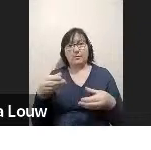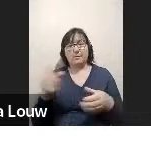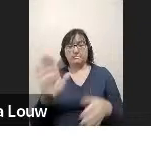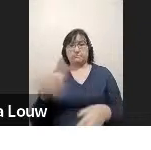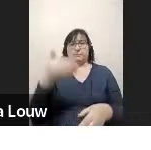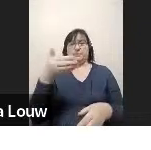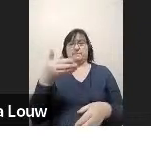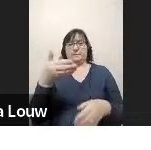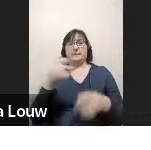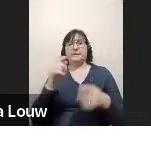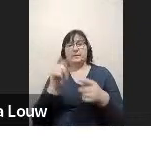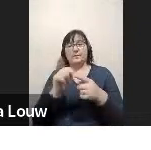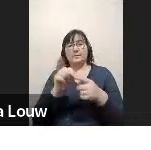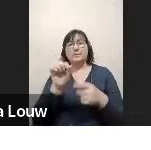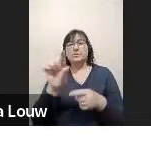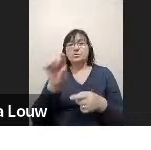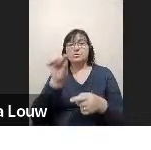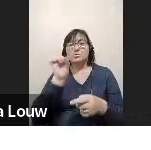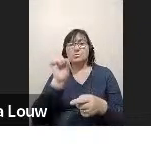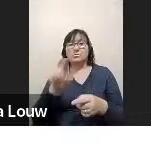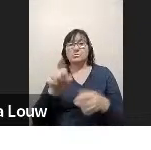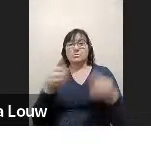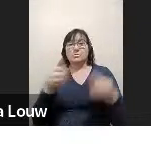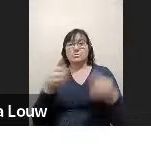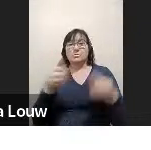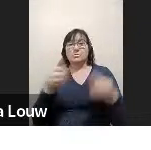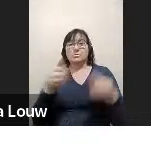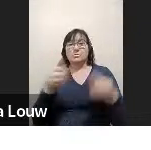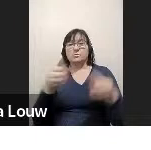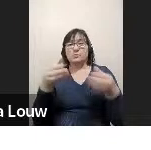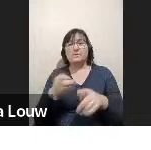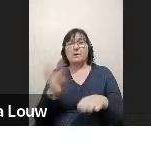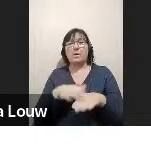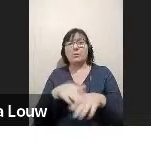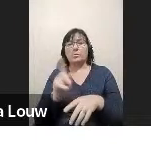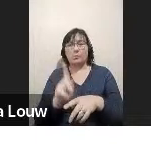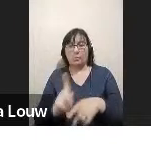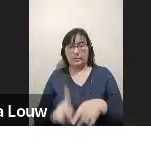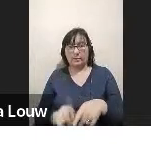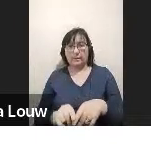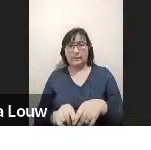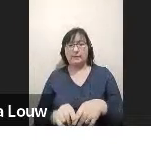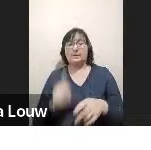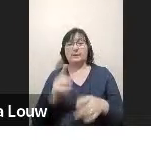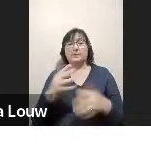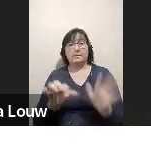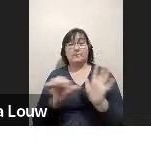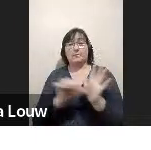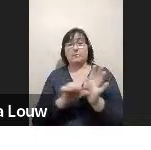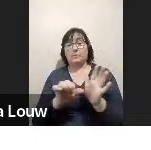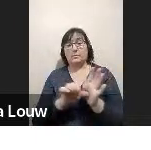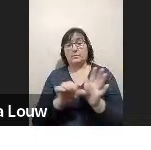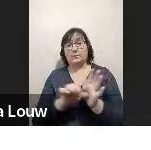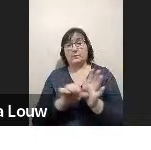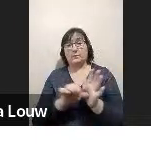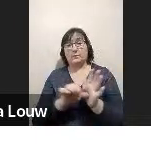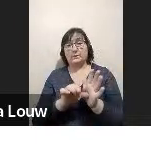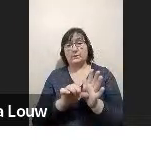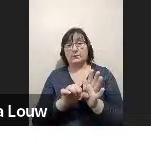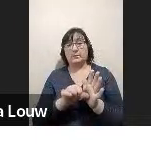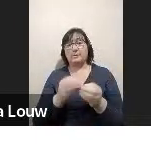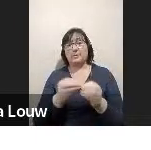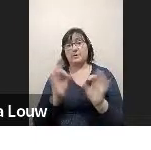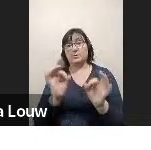documents you need to upload and submit to SARS. Now, it's important that you make sure that all the documentations